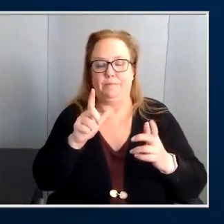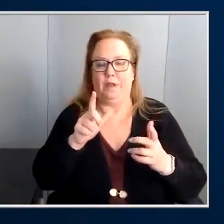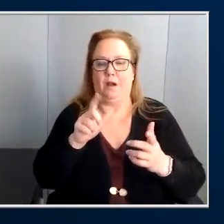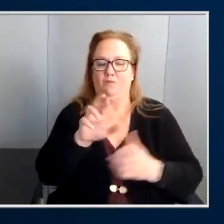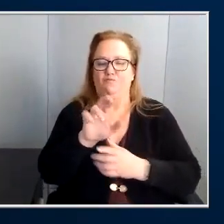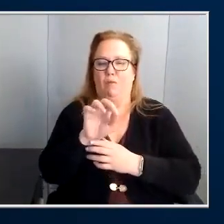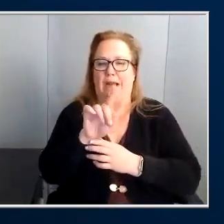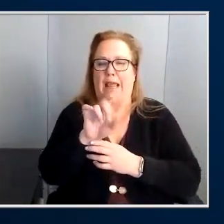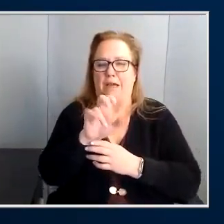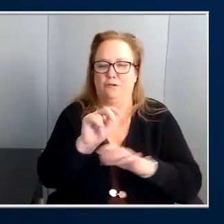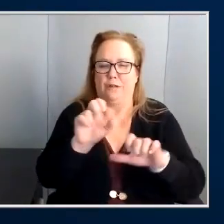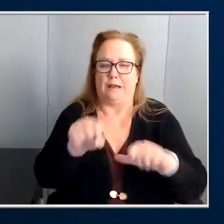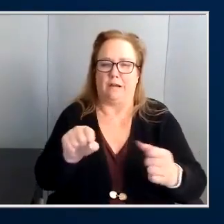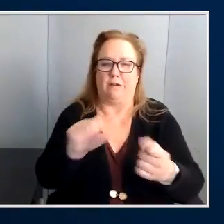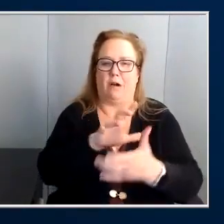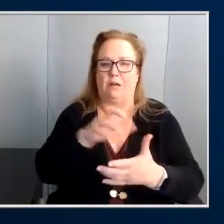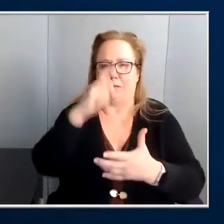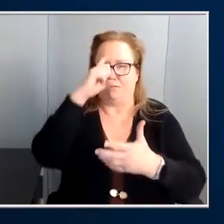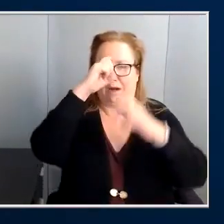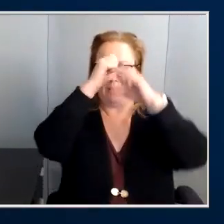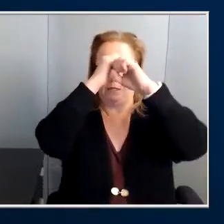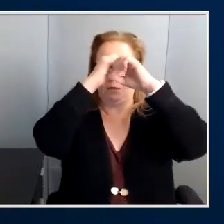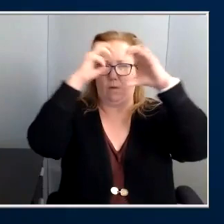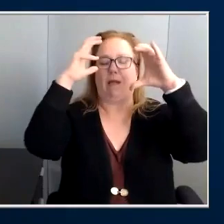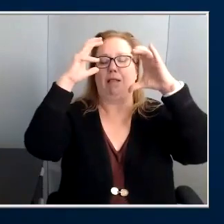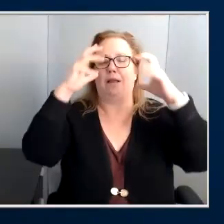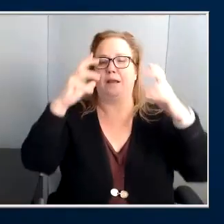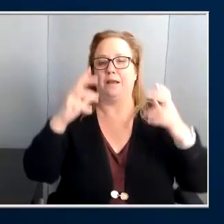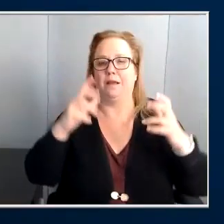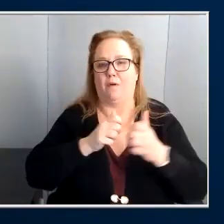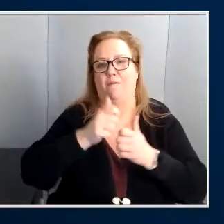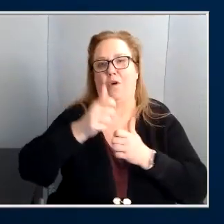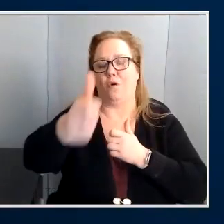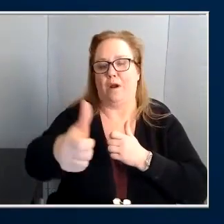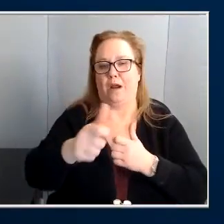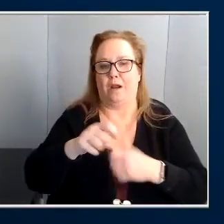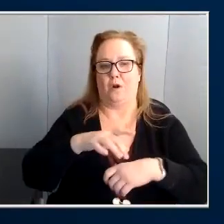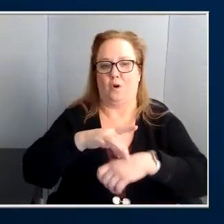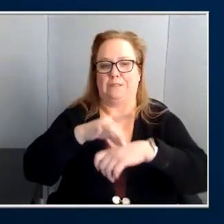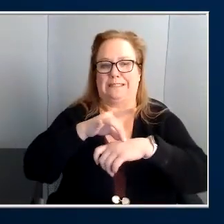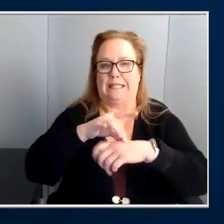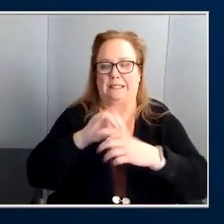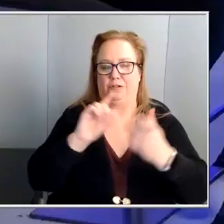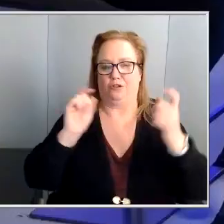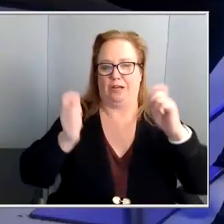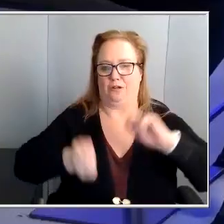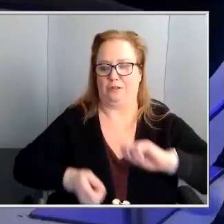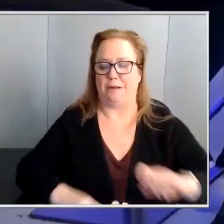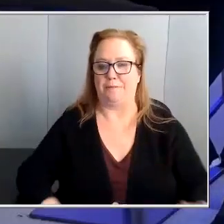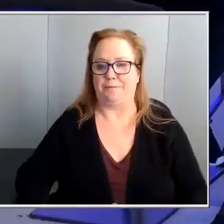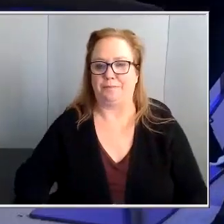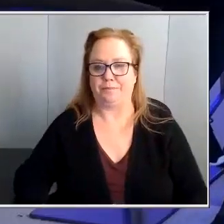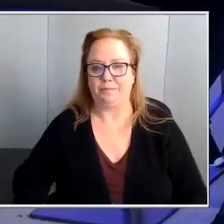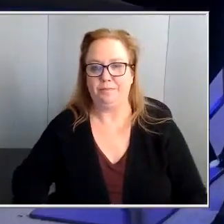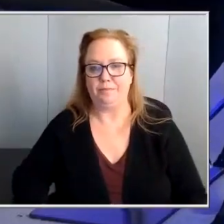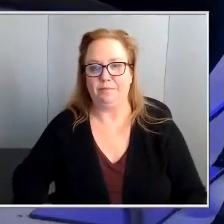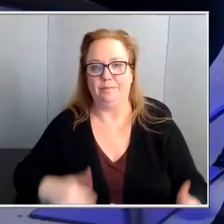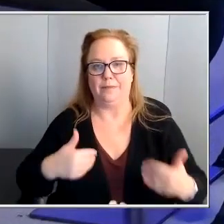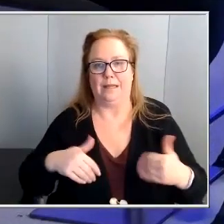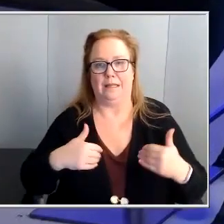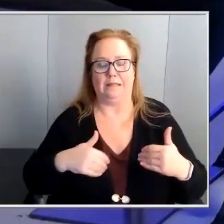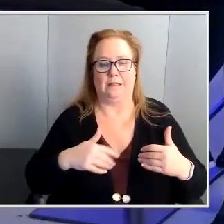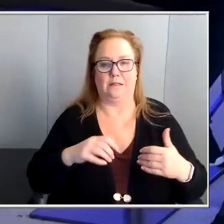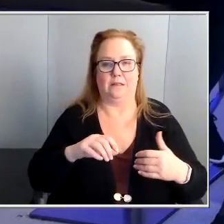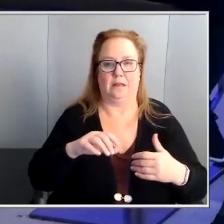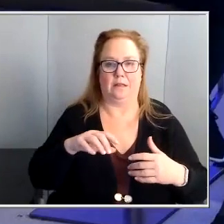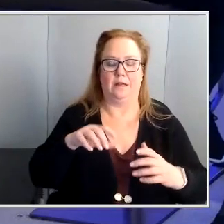that could cause like brain swelling, far away or skin changes through and through. So that sounds a lot better than sort of the blunt radiation